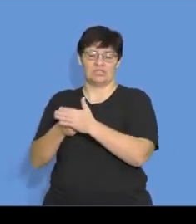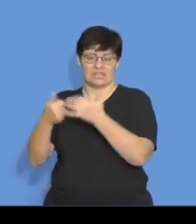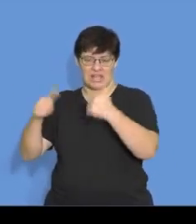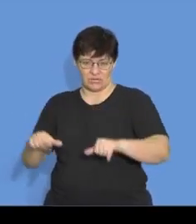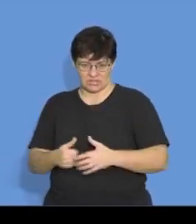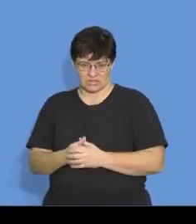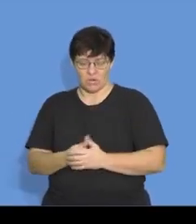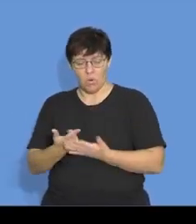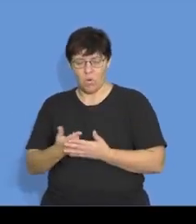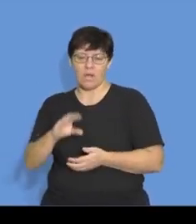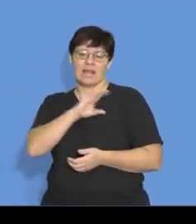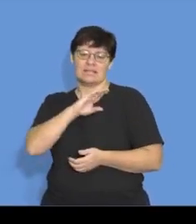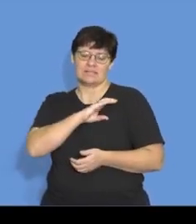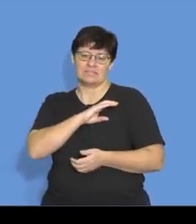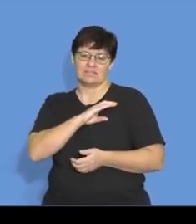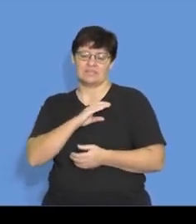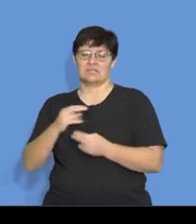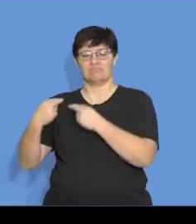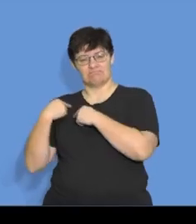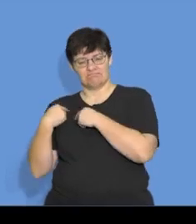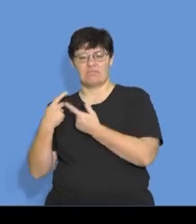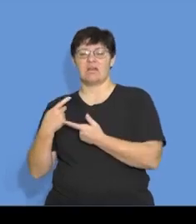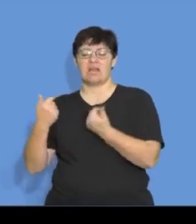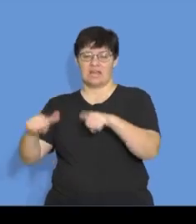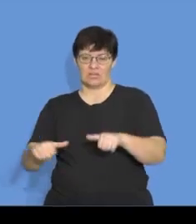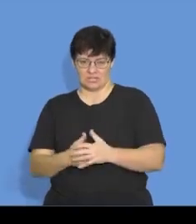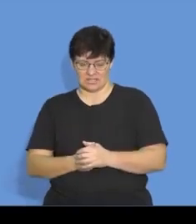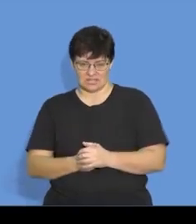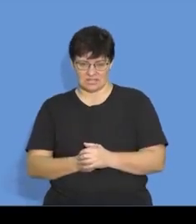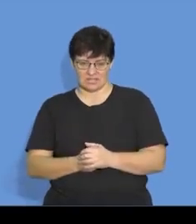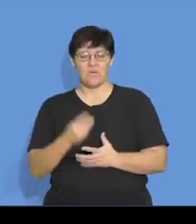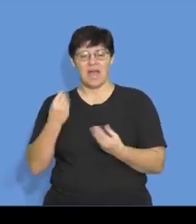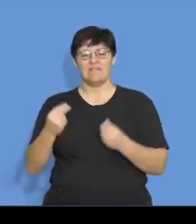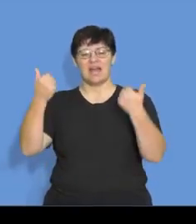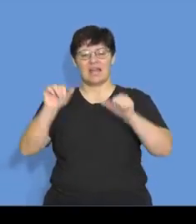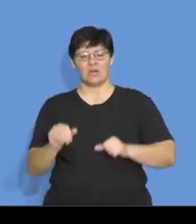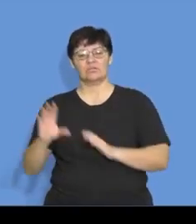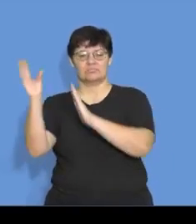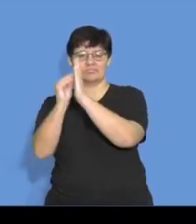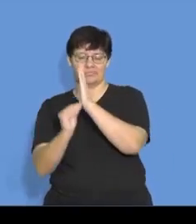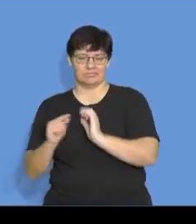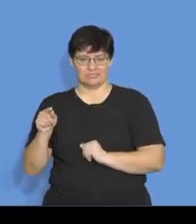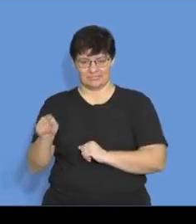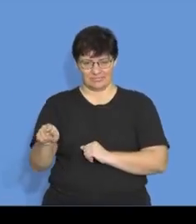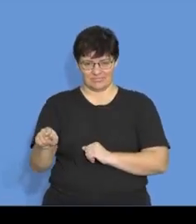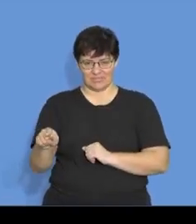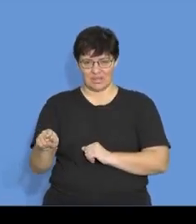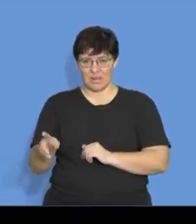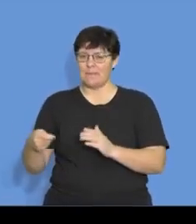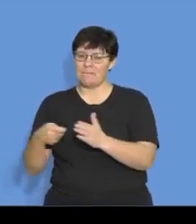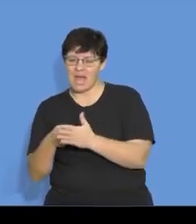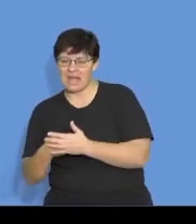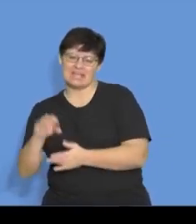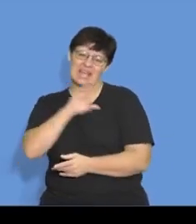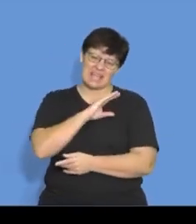the customs duties account. So you have designated accounts to record the carriage and purchases,